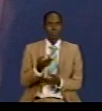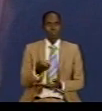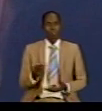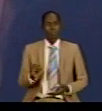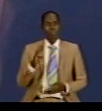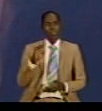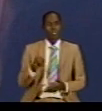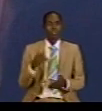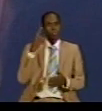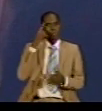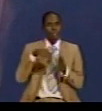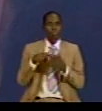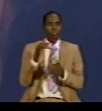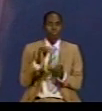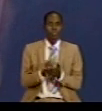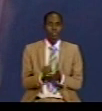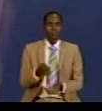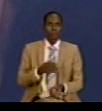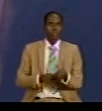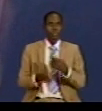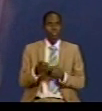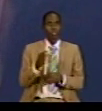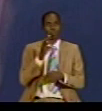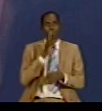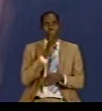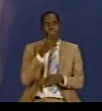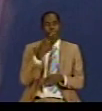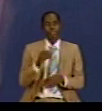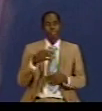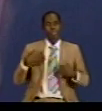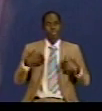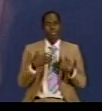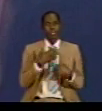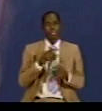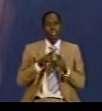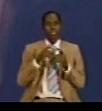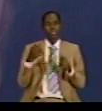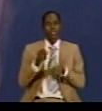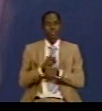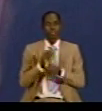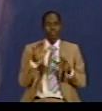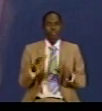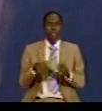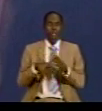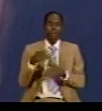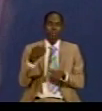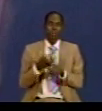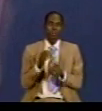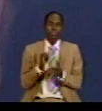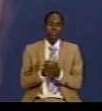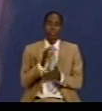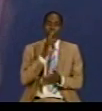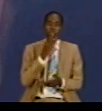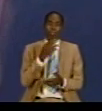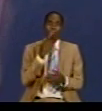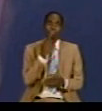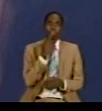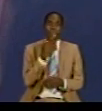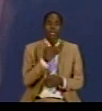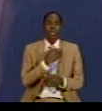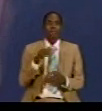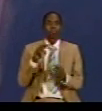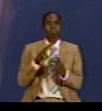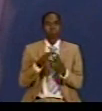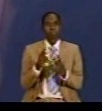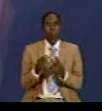well they watered the flocks, and a great stone was upon the well's mouth. And thither were all the flocks gathered, and